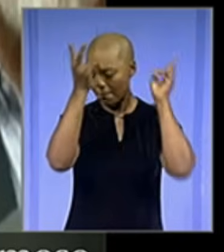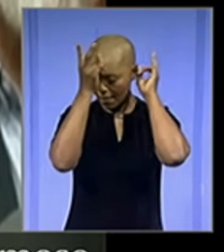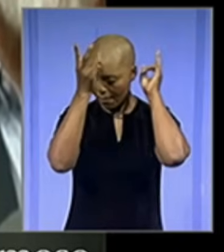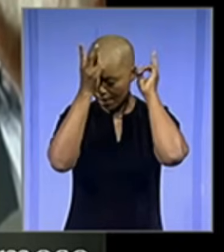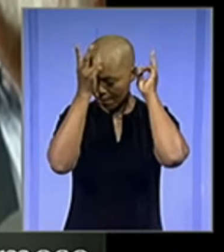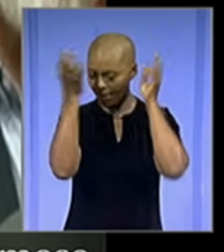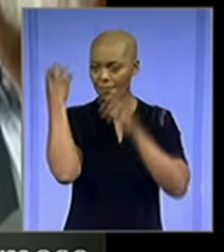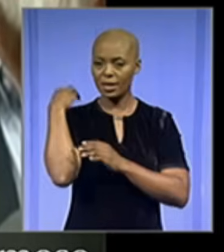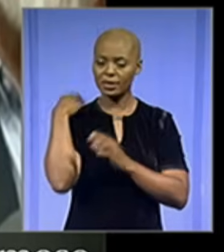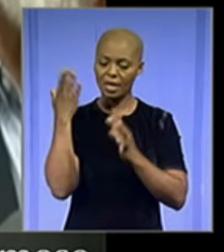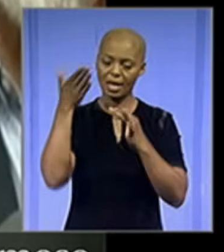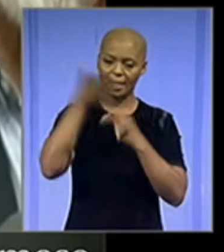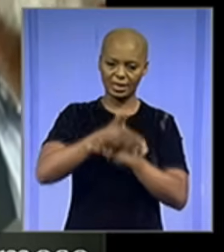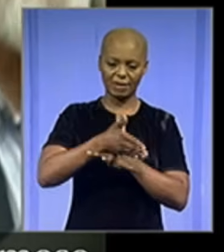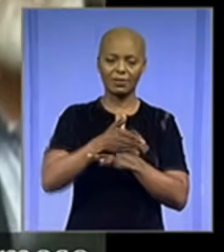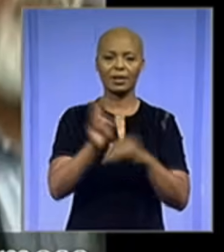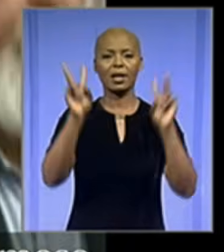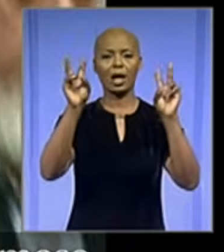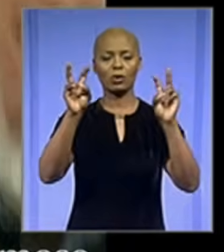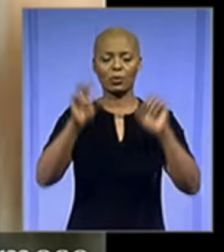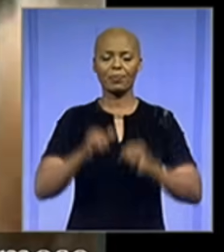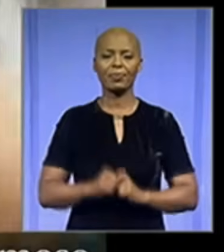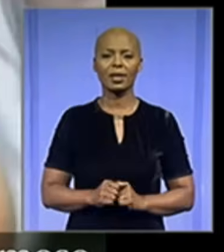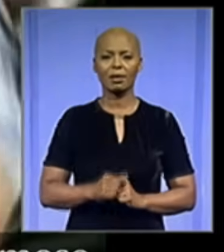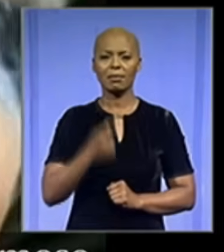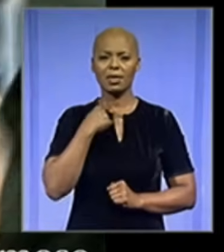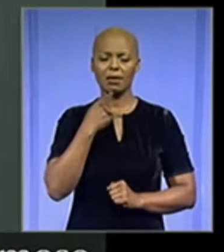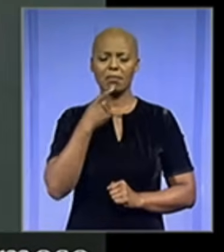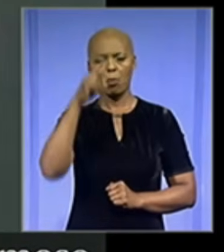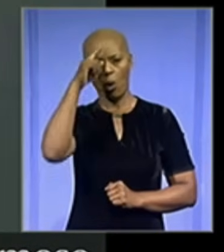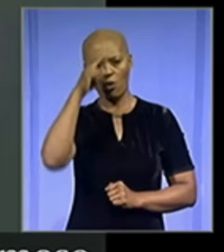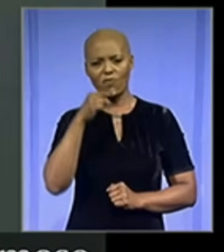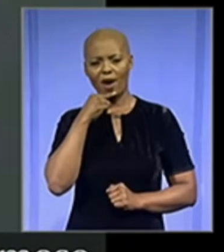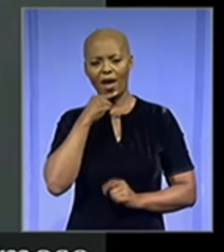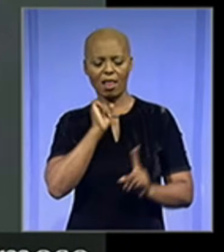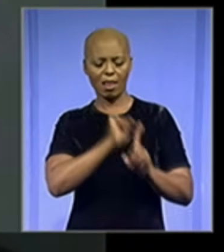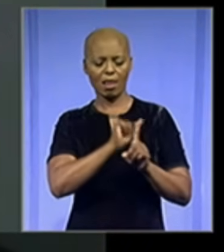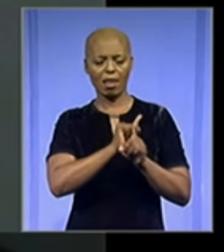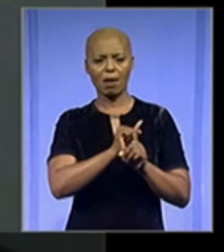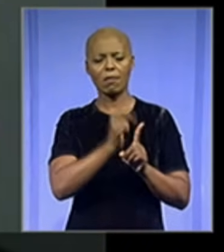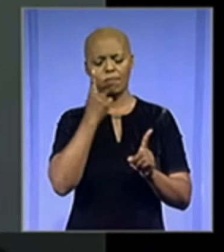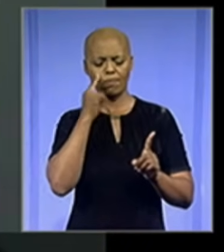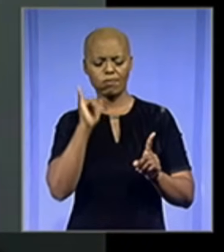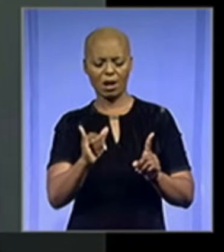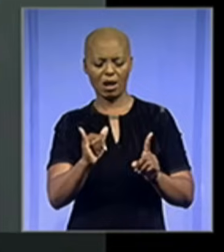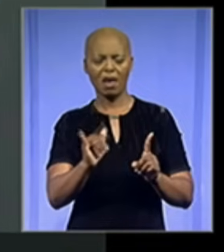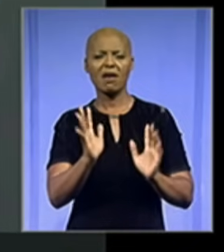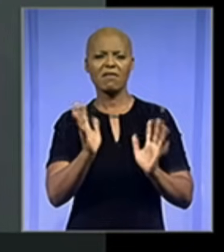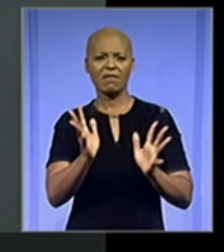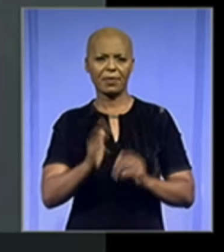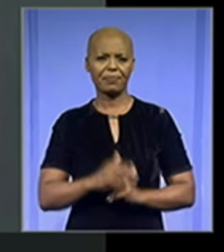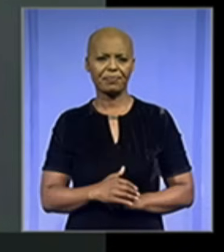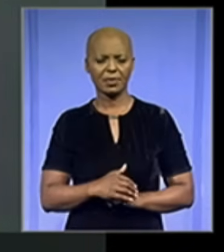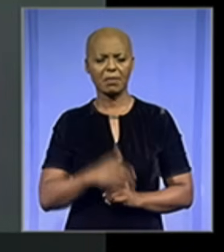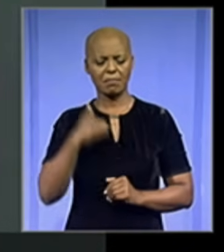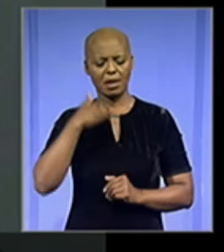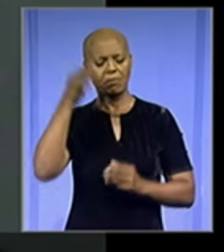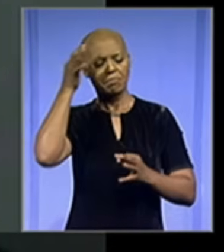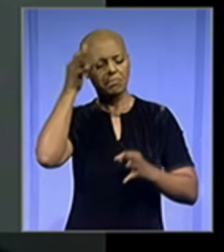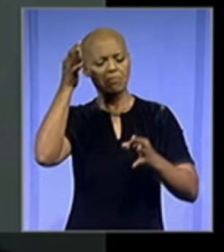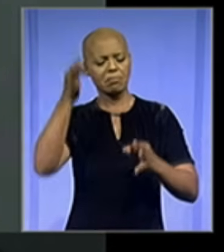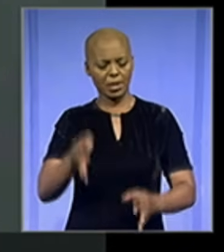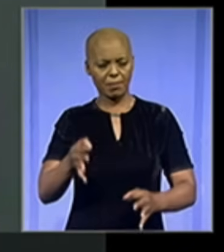should look holistically at the matter. I went into the profile, I went into the actual decision, and when it